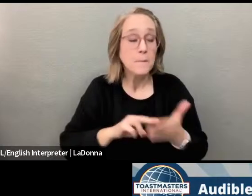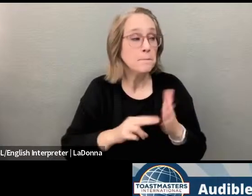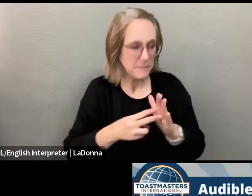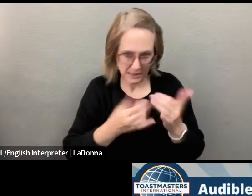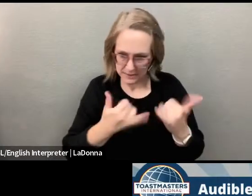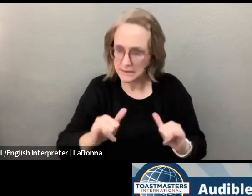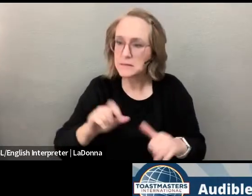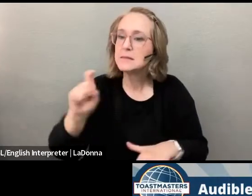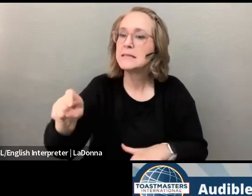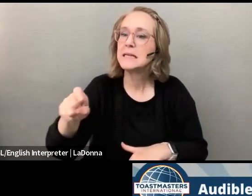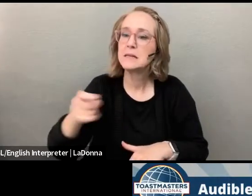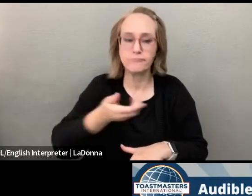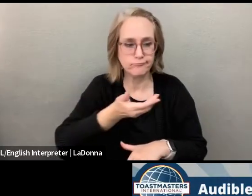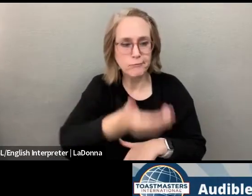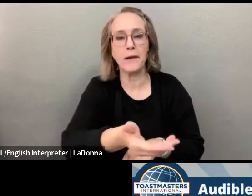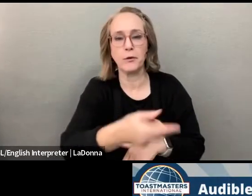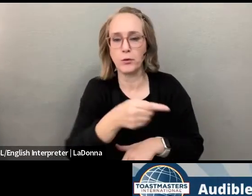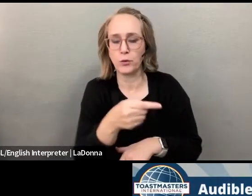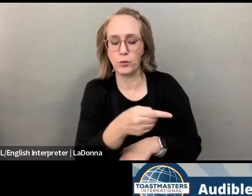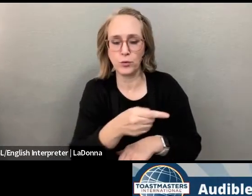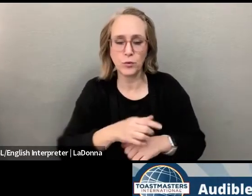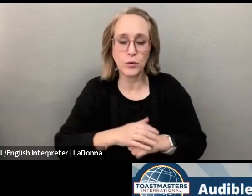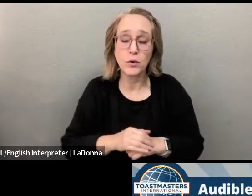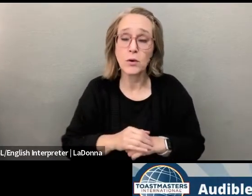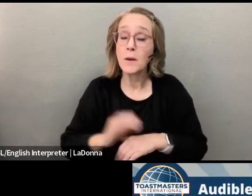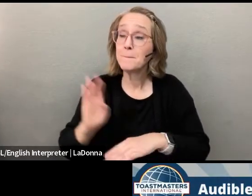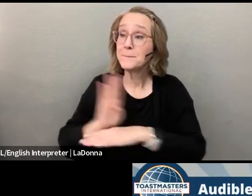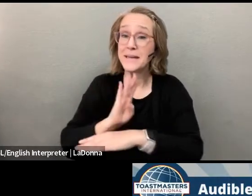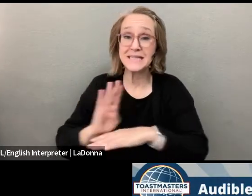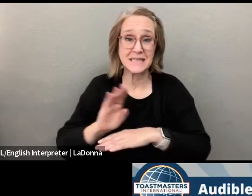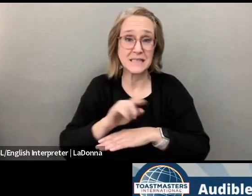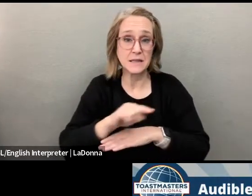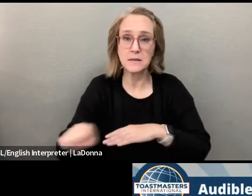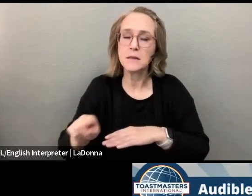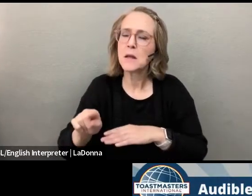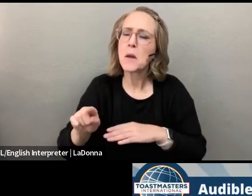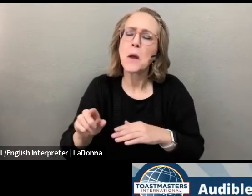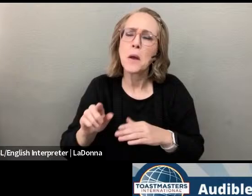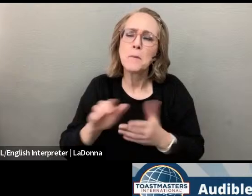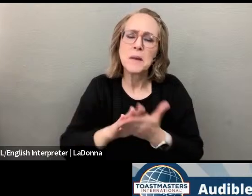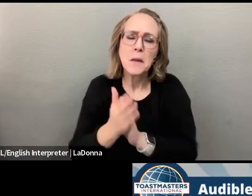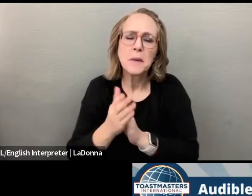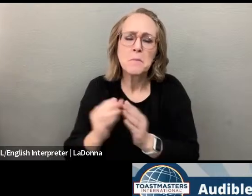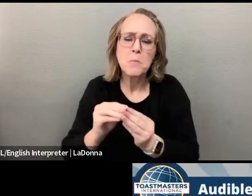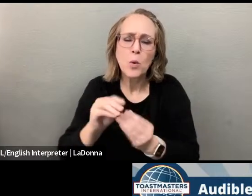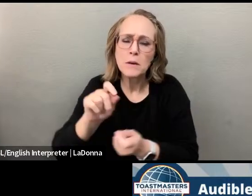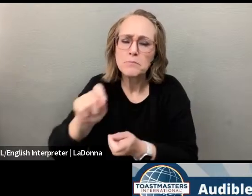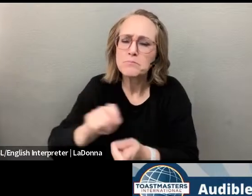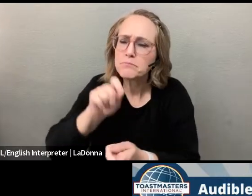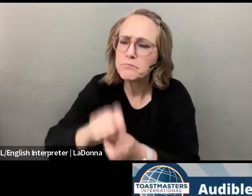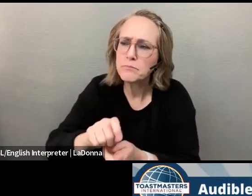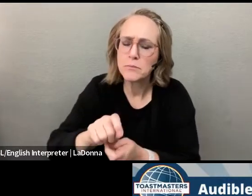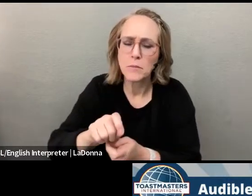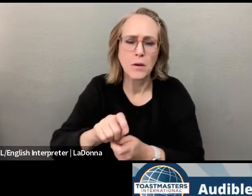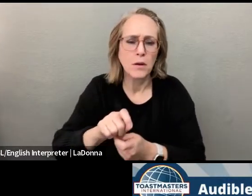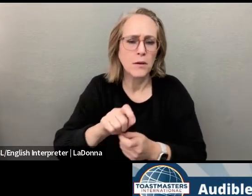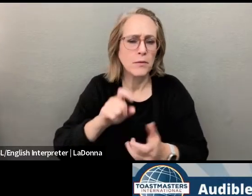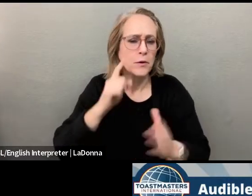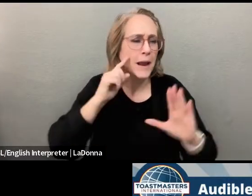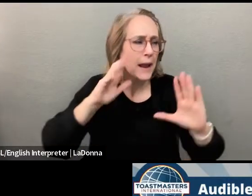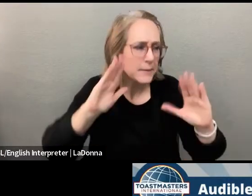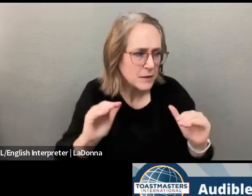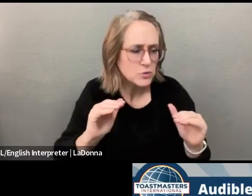there. The employers are getting a little bit more precise about their expectations for education and